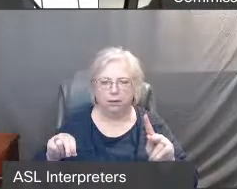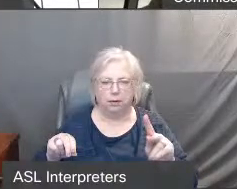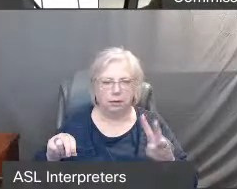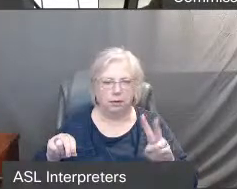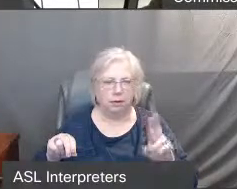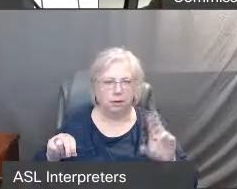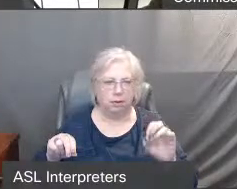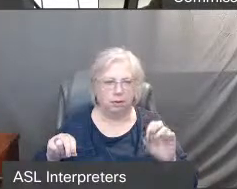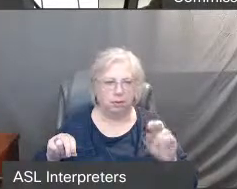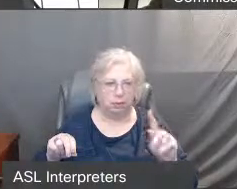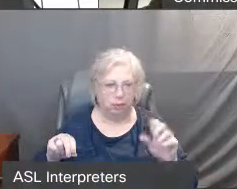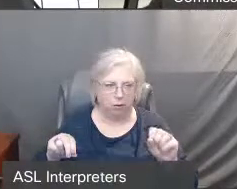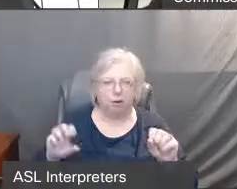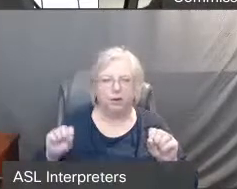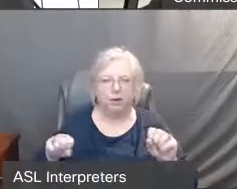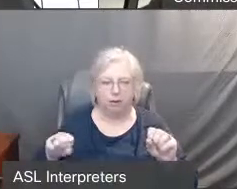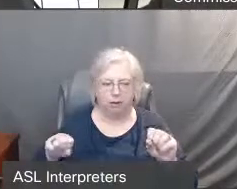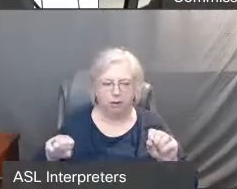Brooks? Yes.